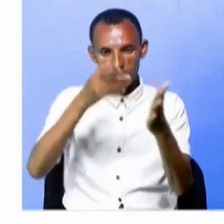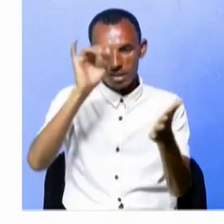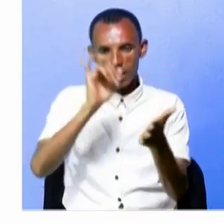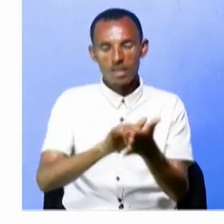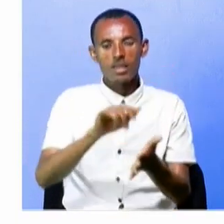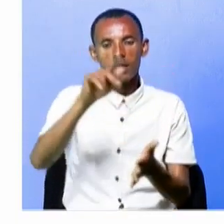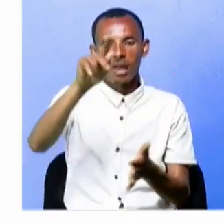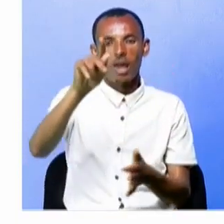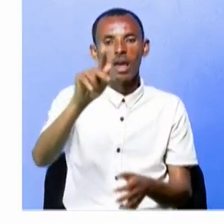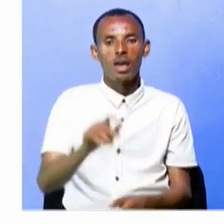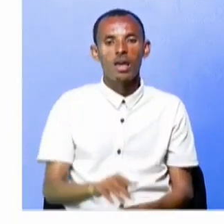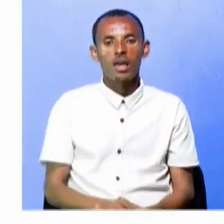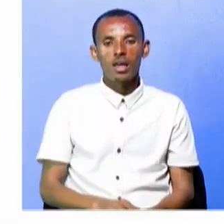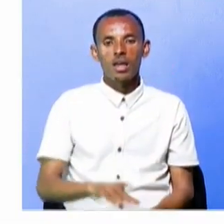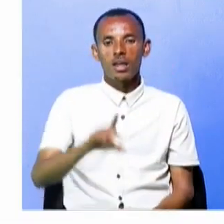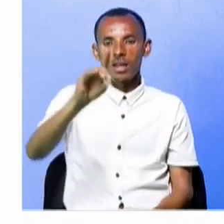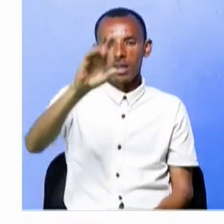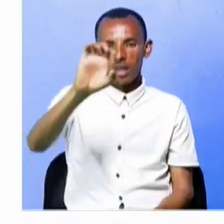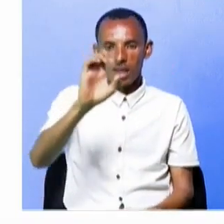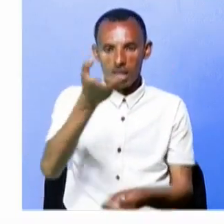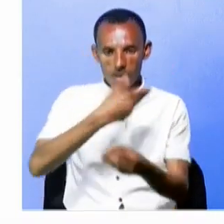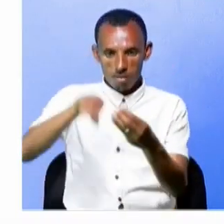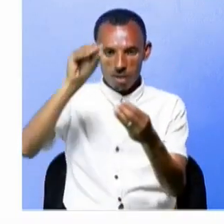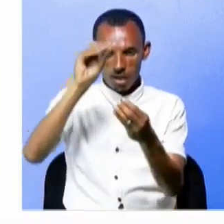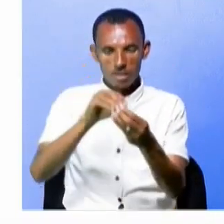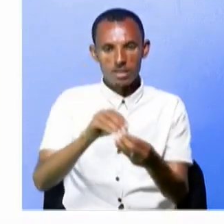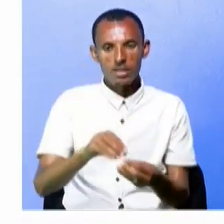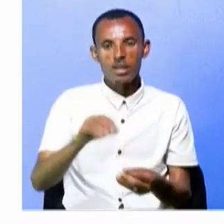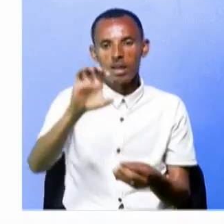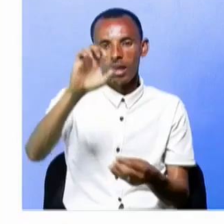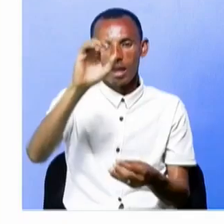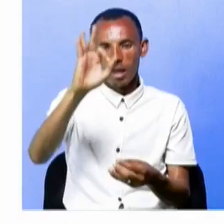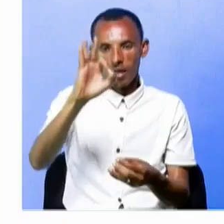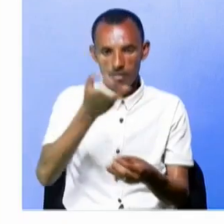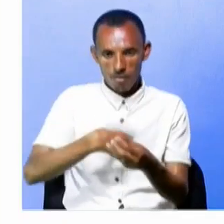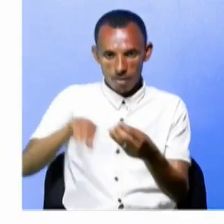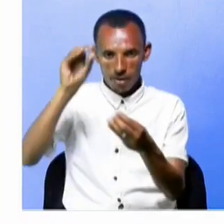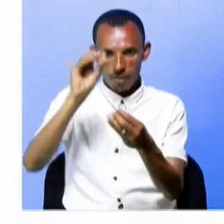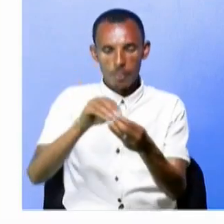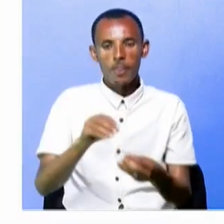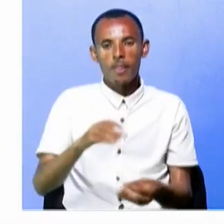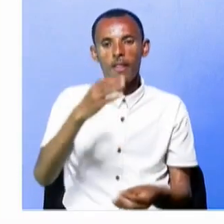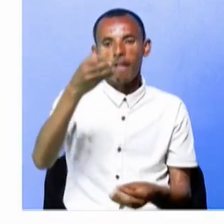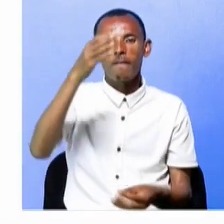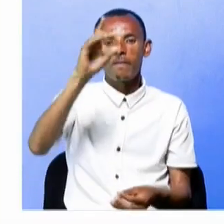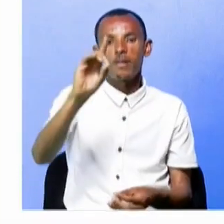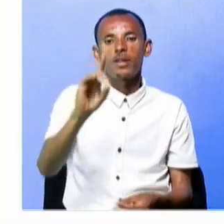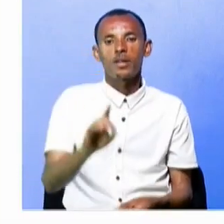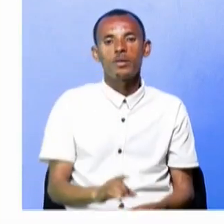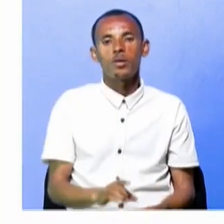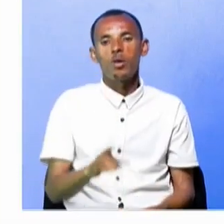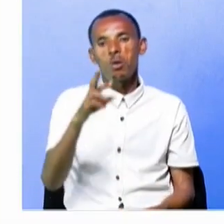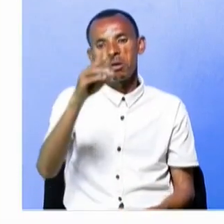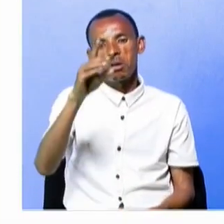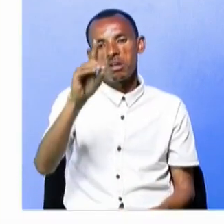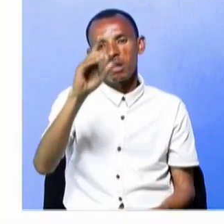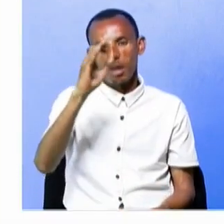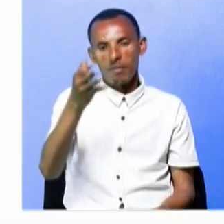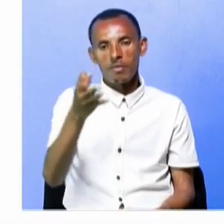K times DE plus EF plus FD or DF,